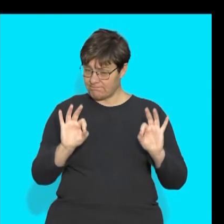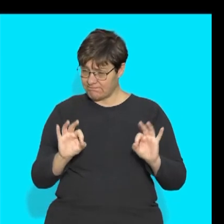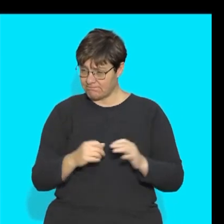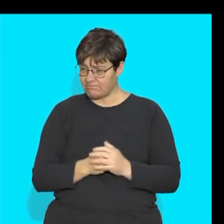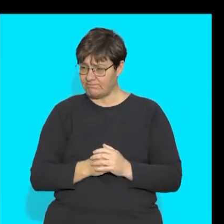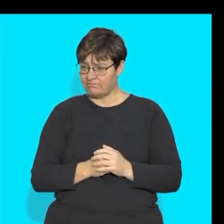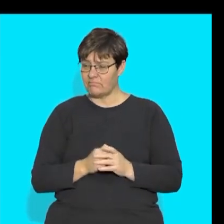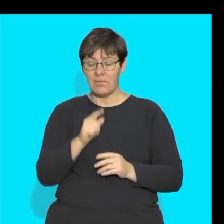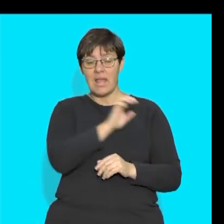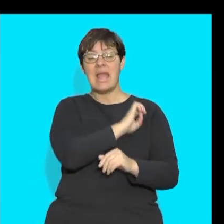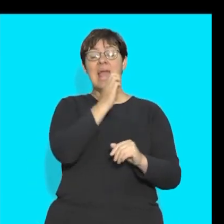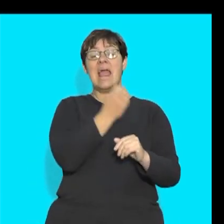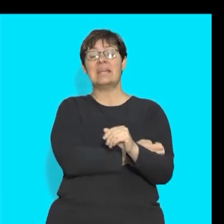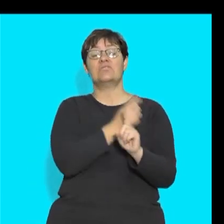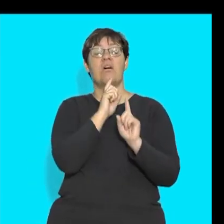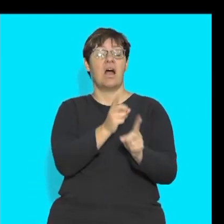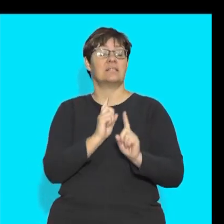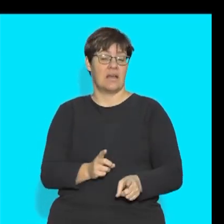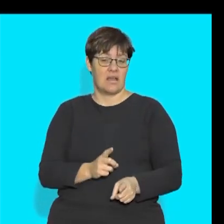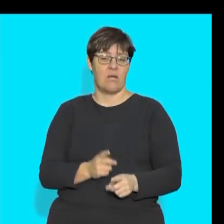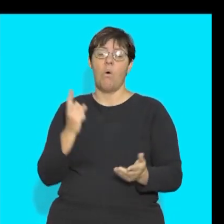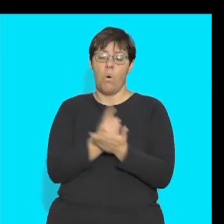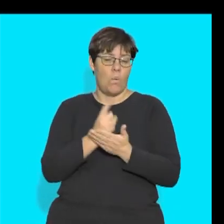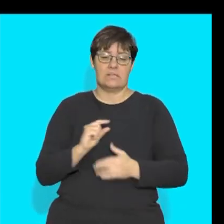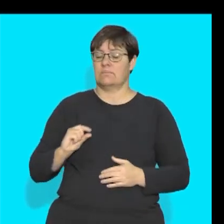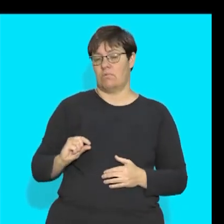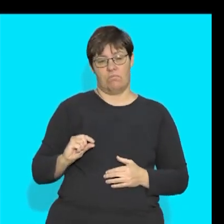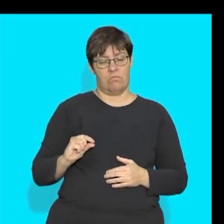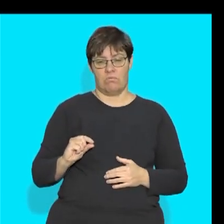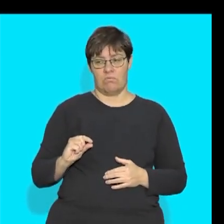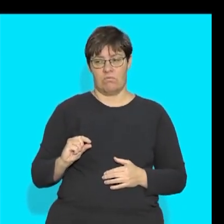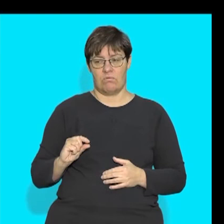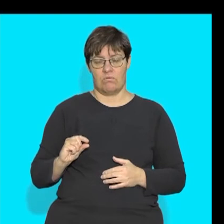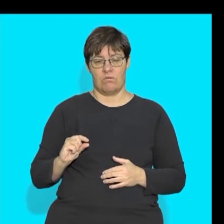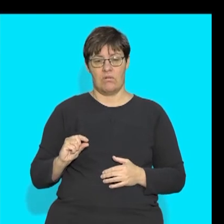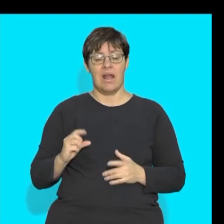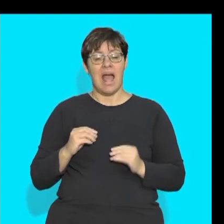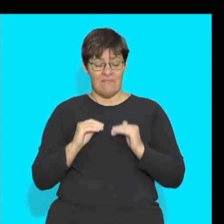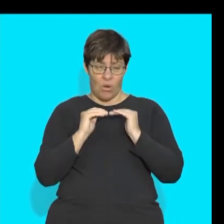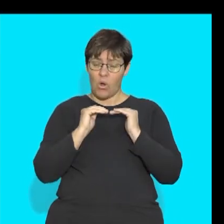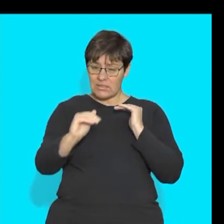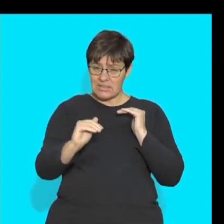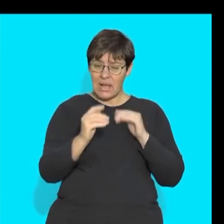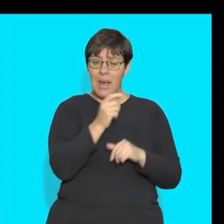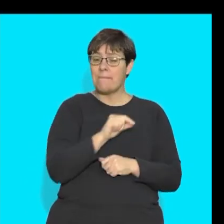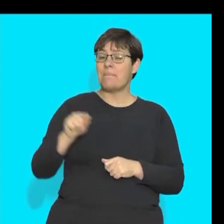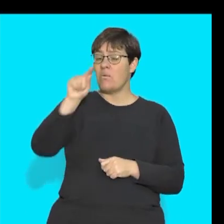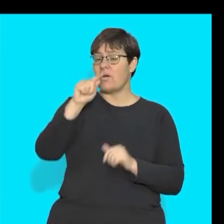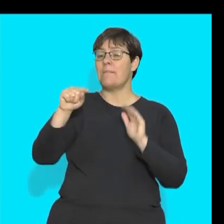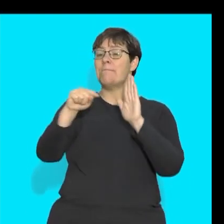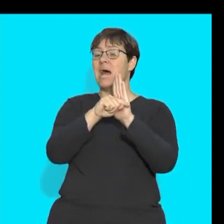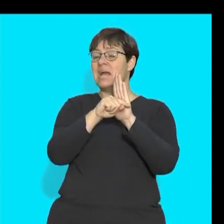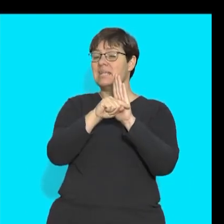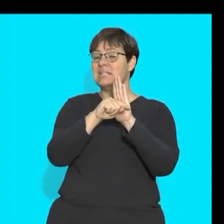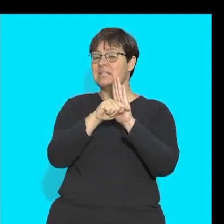sense? These energy answers are always small. I have a constant that's to the